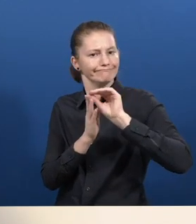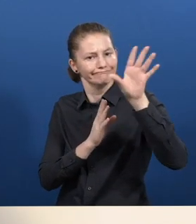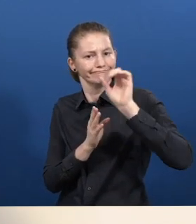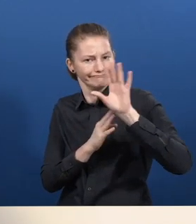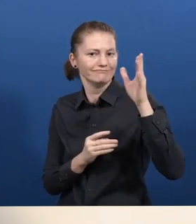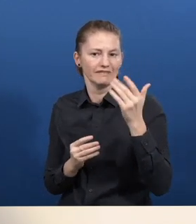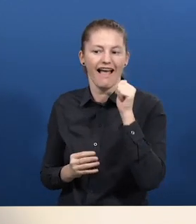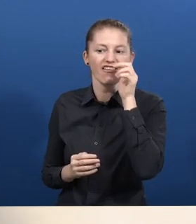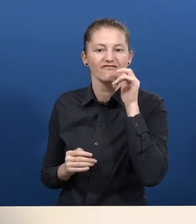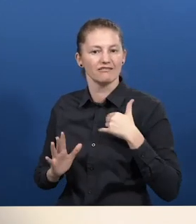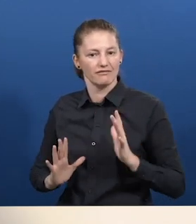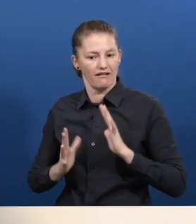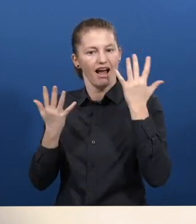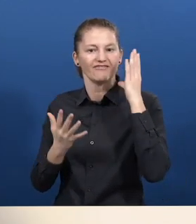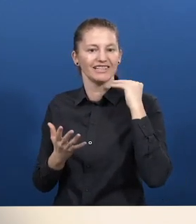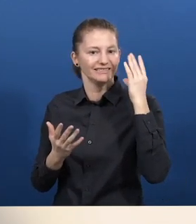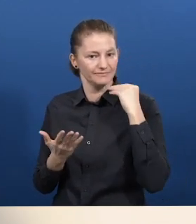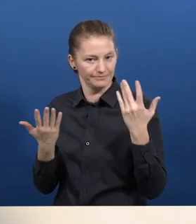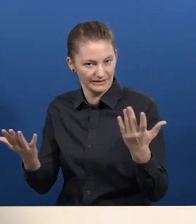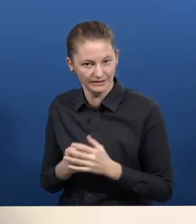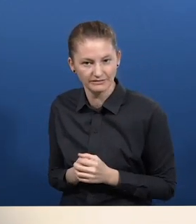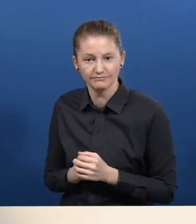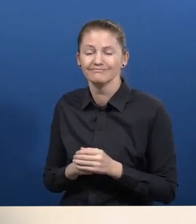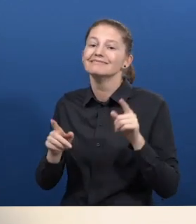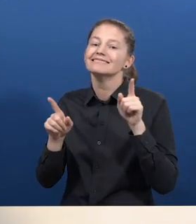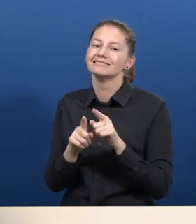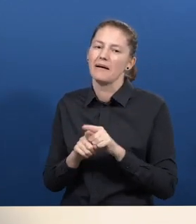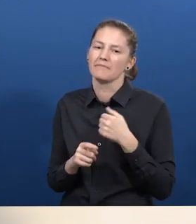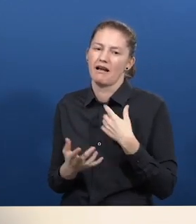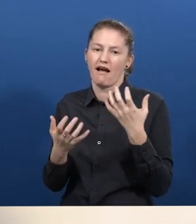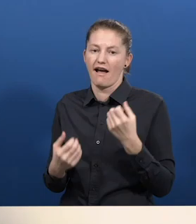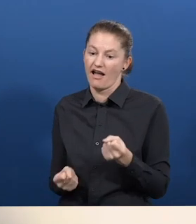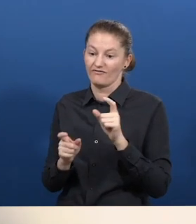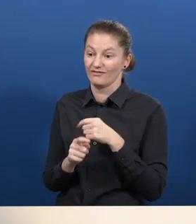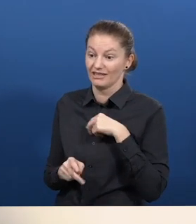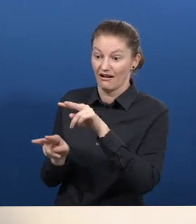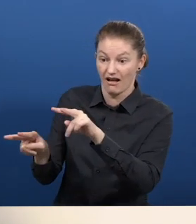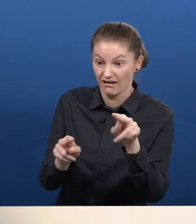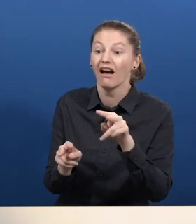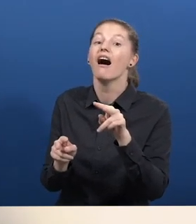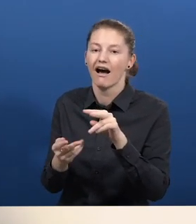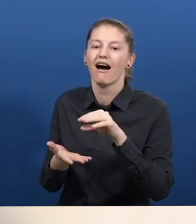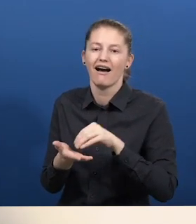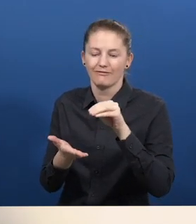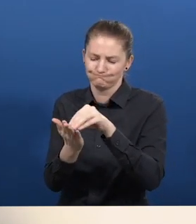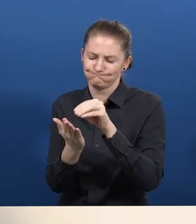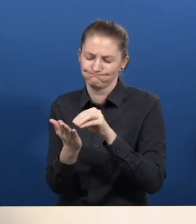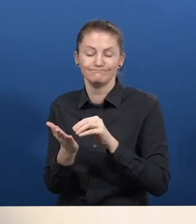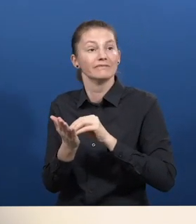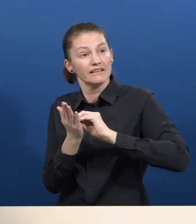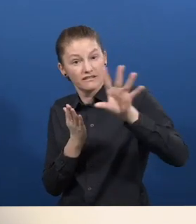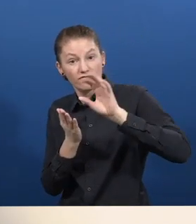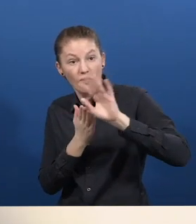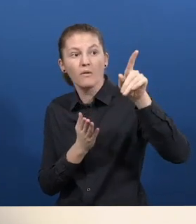moving around. I have a personal record of the barriers I detect, and I am informed of the evolution of their resolution.